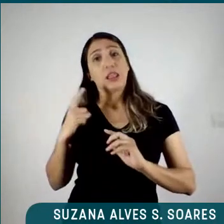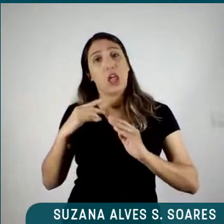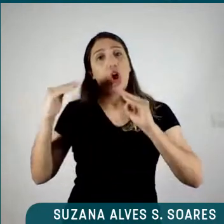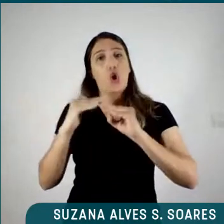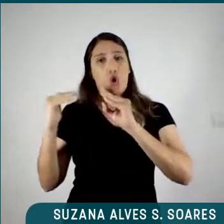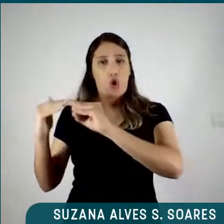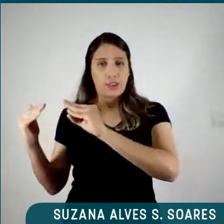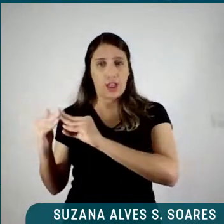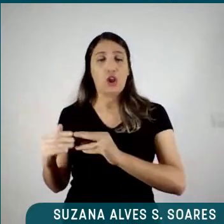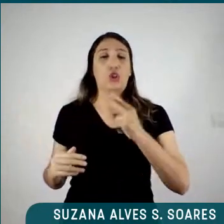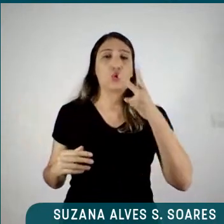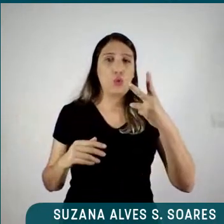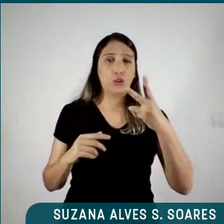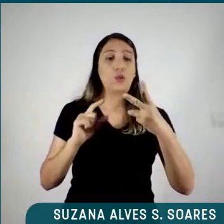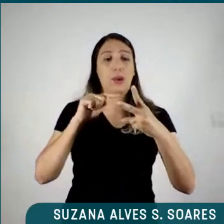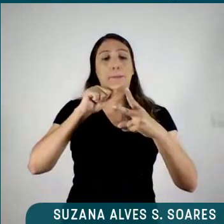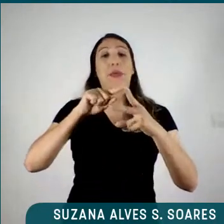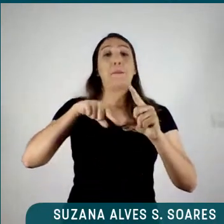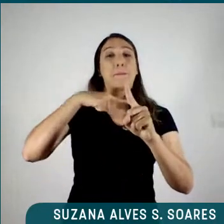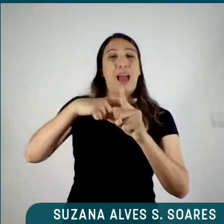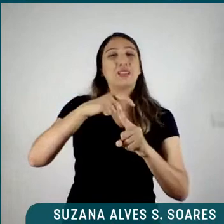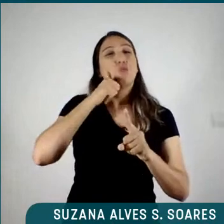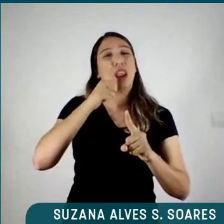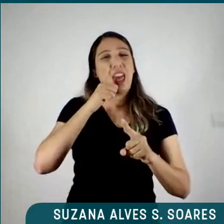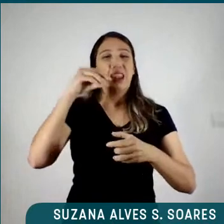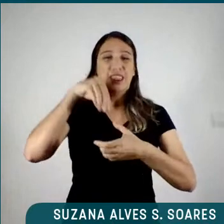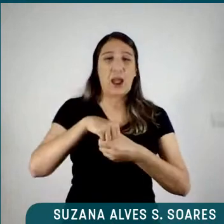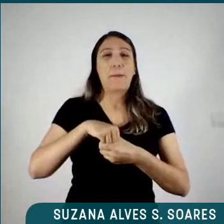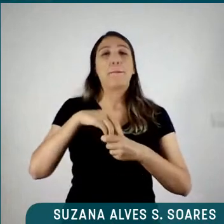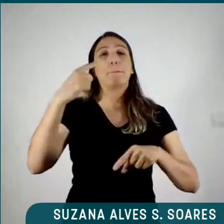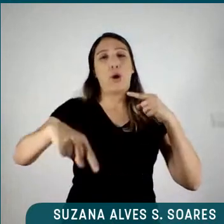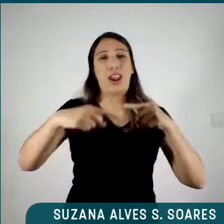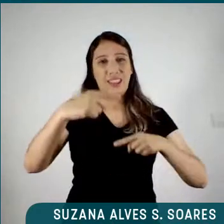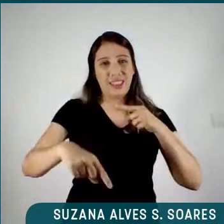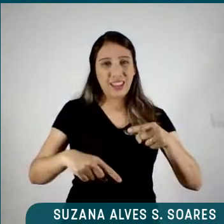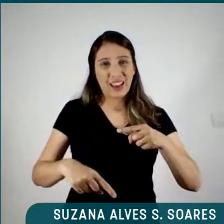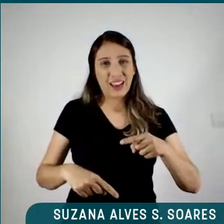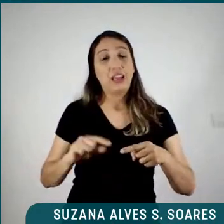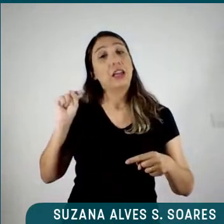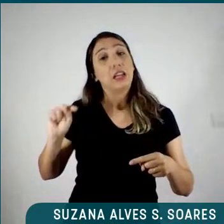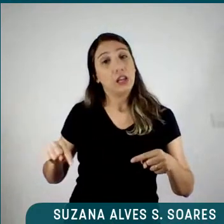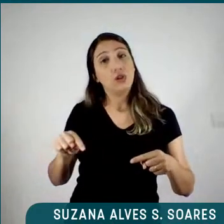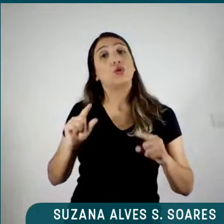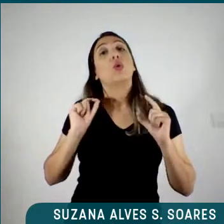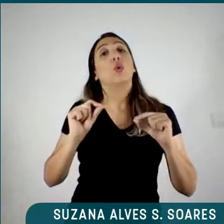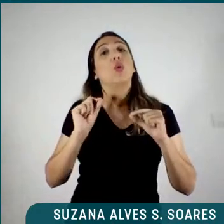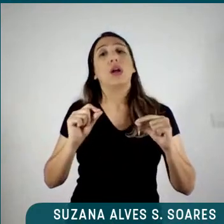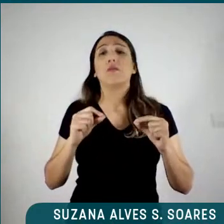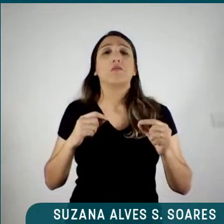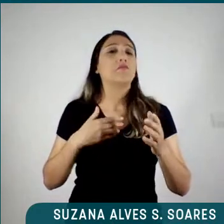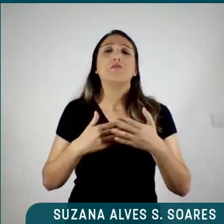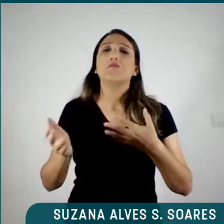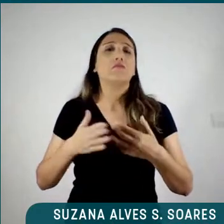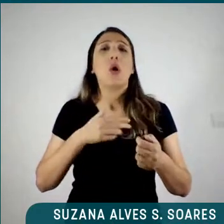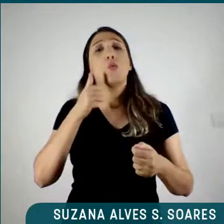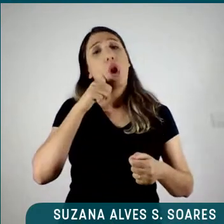tend to agree to two things: more women in politics, and this has to do